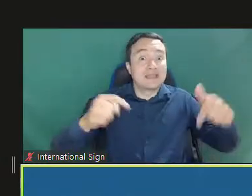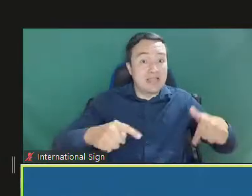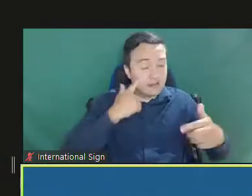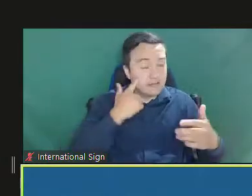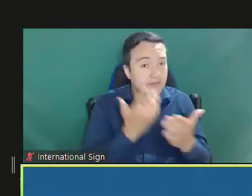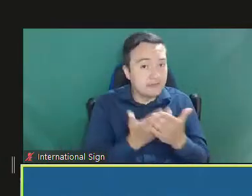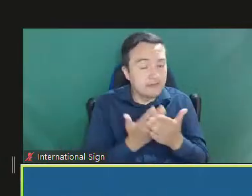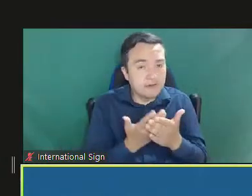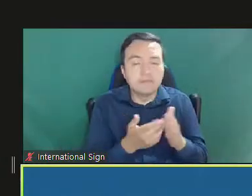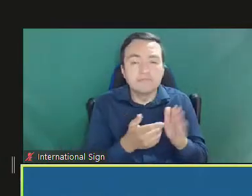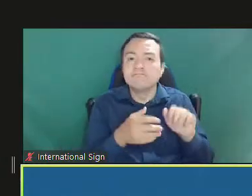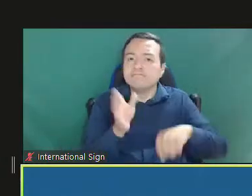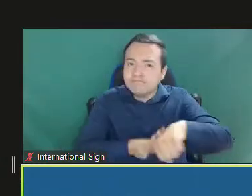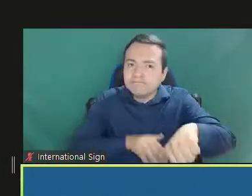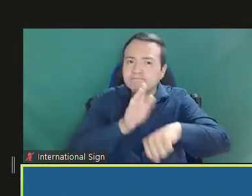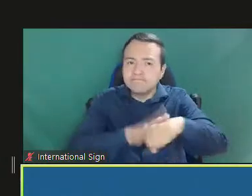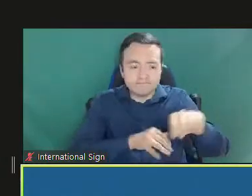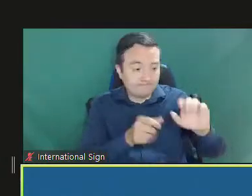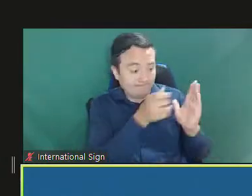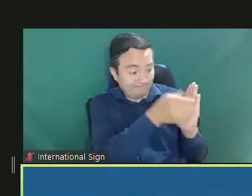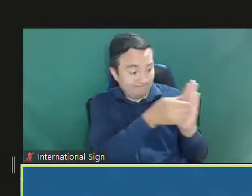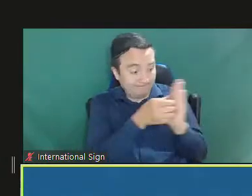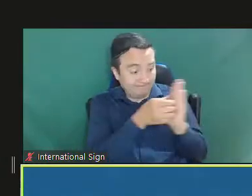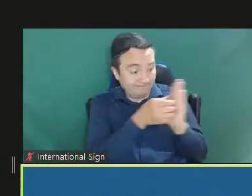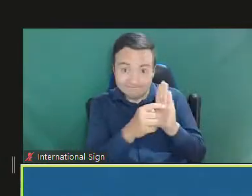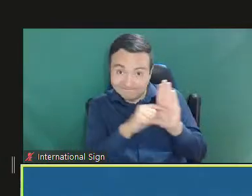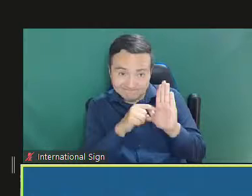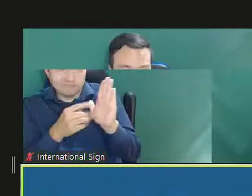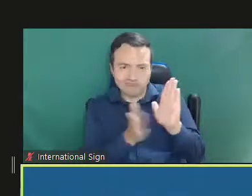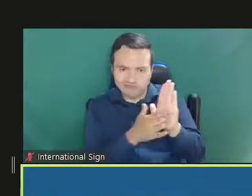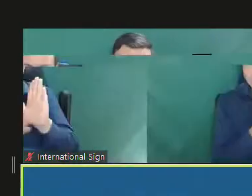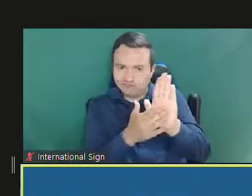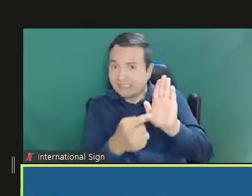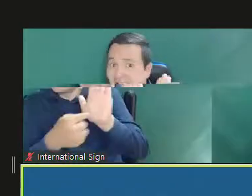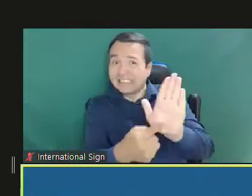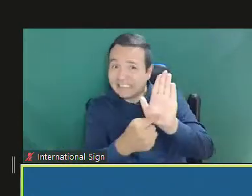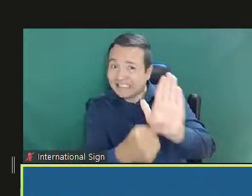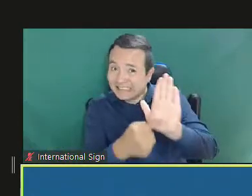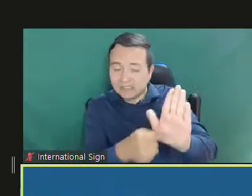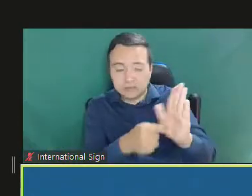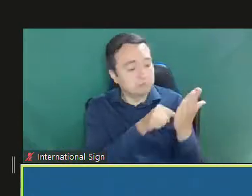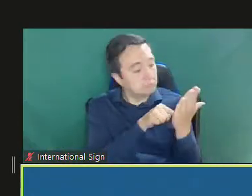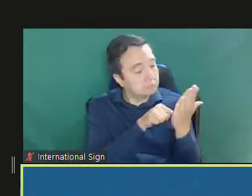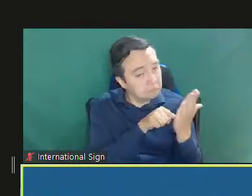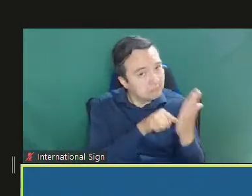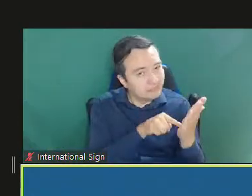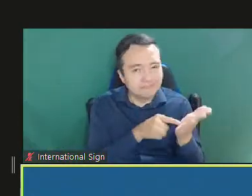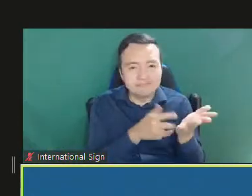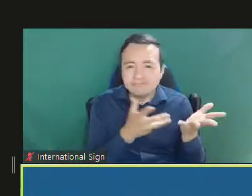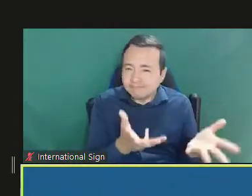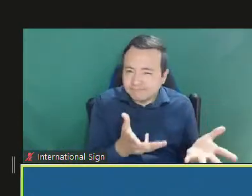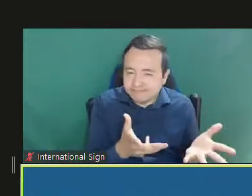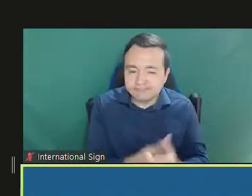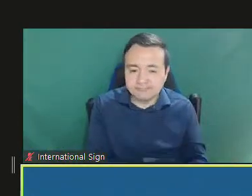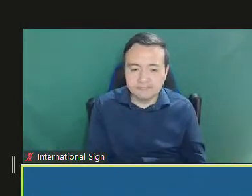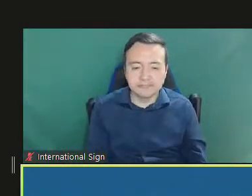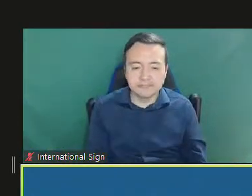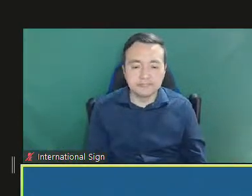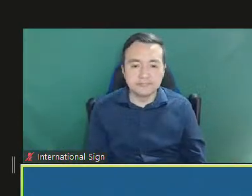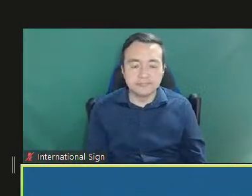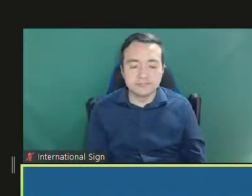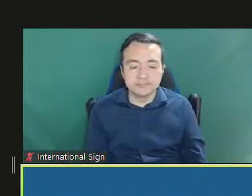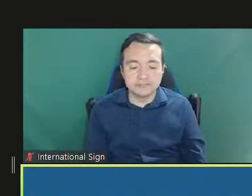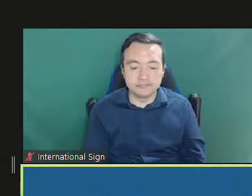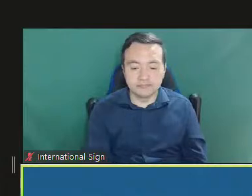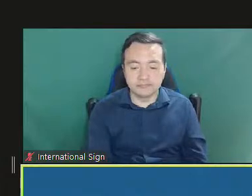progress on the promotion of healthy diets achieved through the implementation of warning labels on processed and ultra-processed food products in 4 countries,